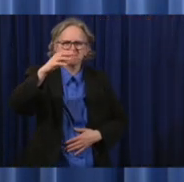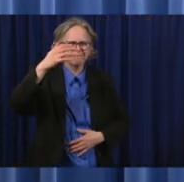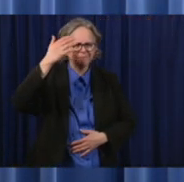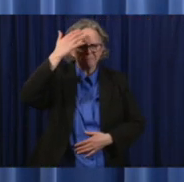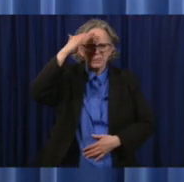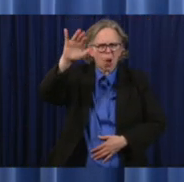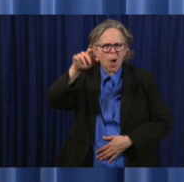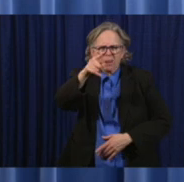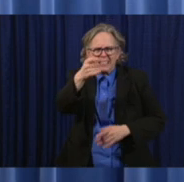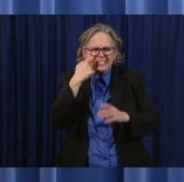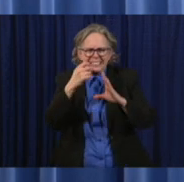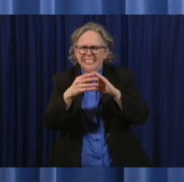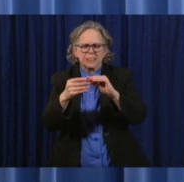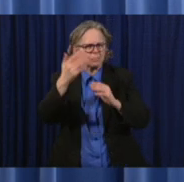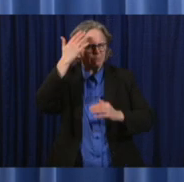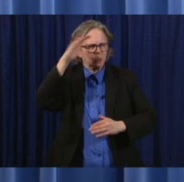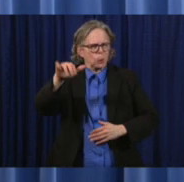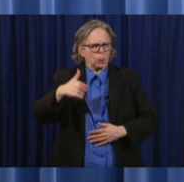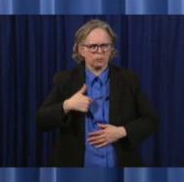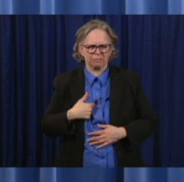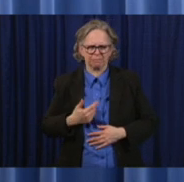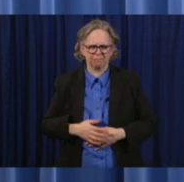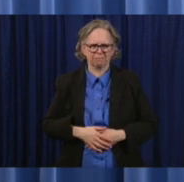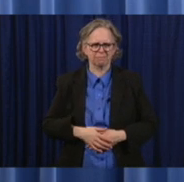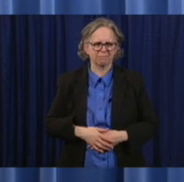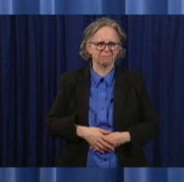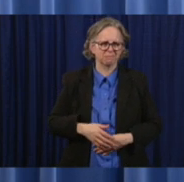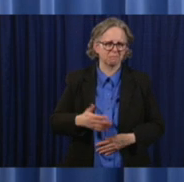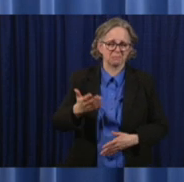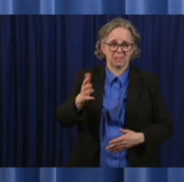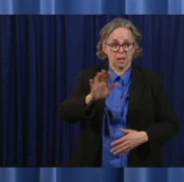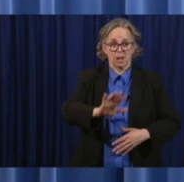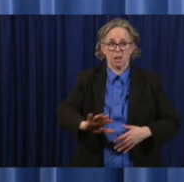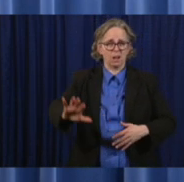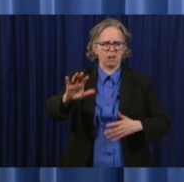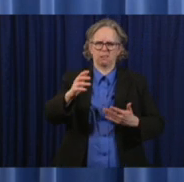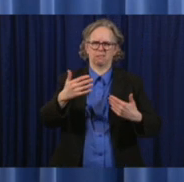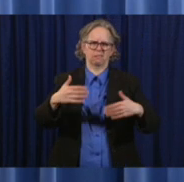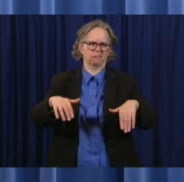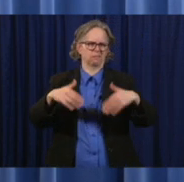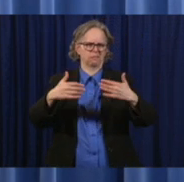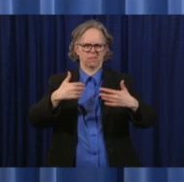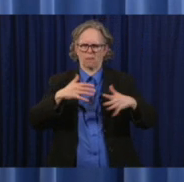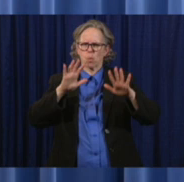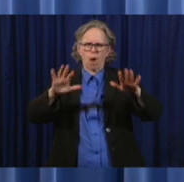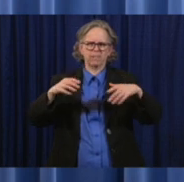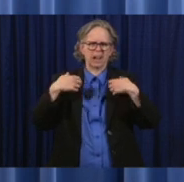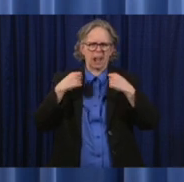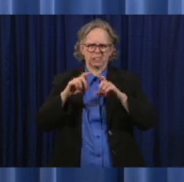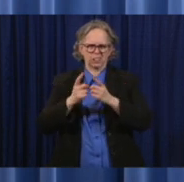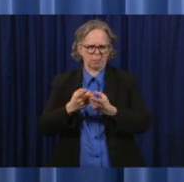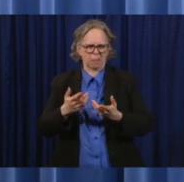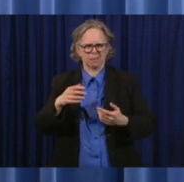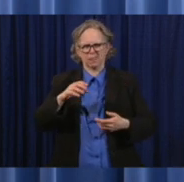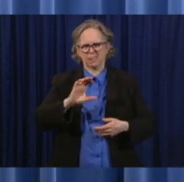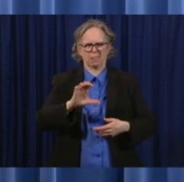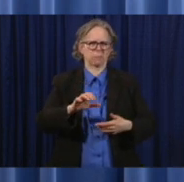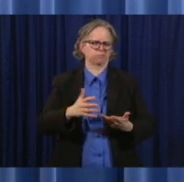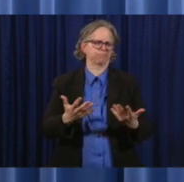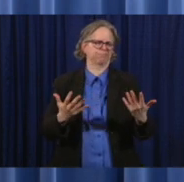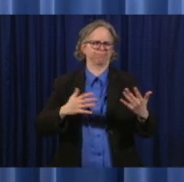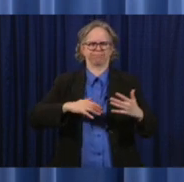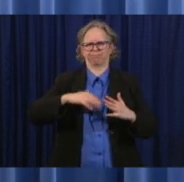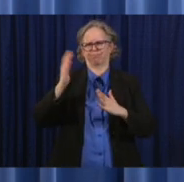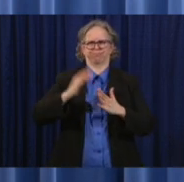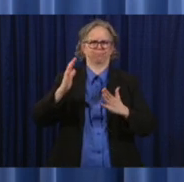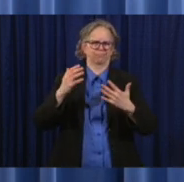we have some great health departments across the state. Columbus has a great health department with a great, great leader and a very, very